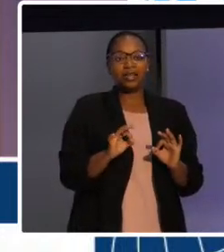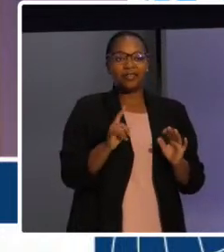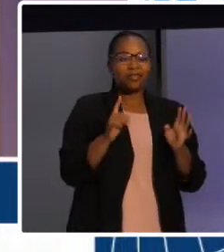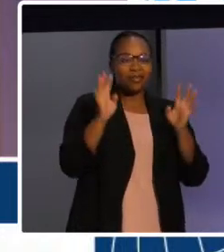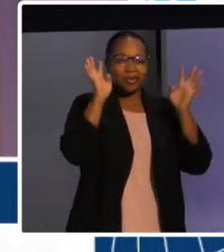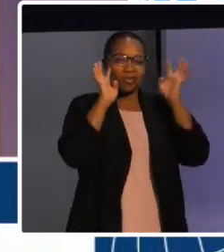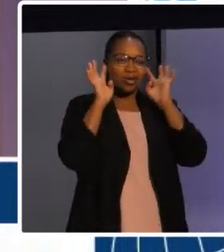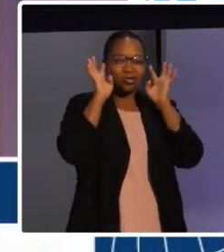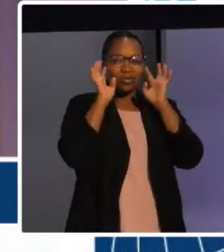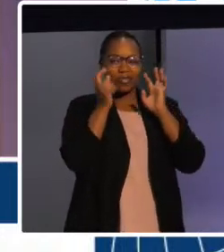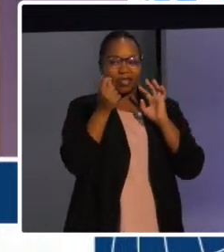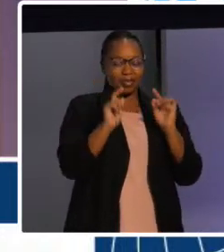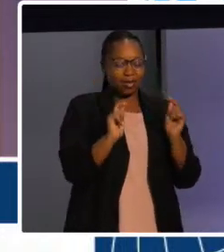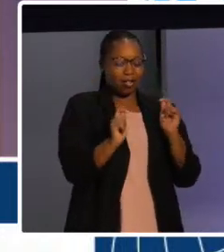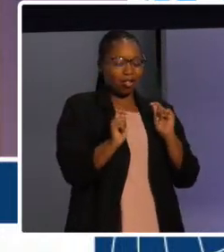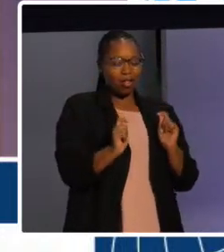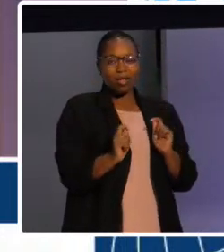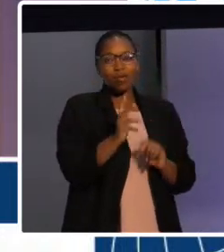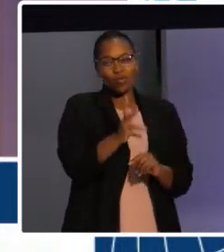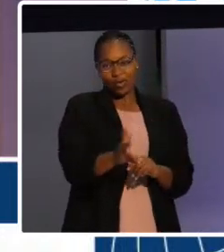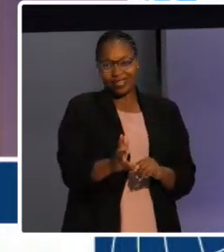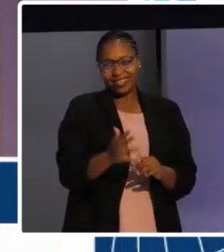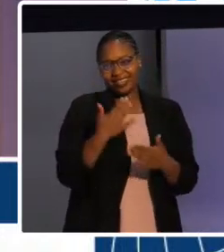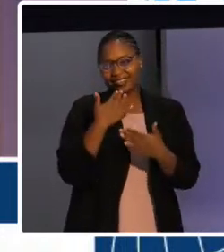I will be creative. Thank you.